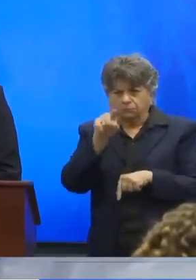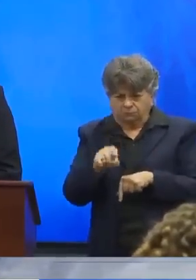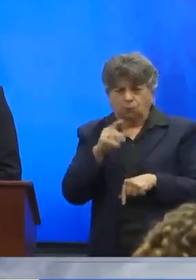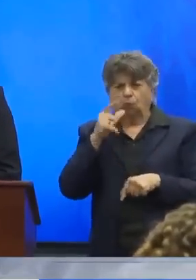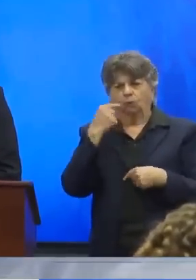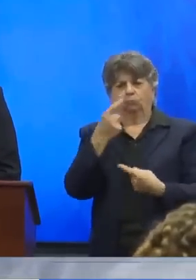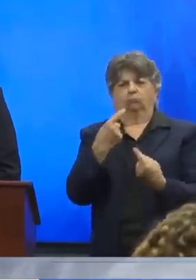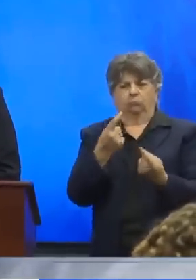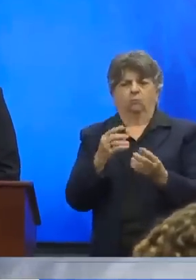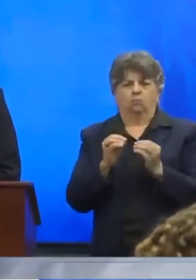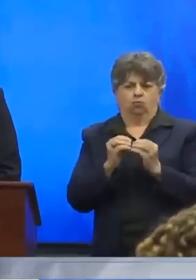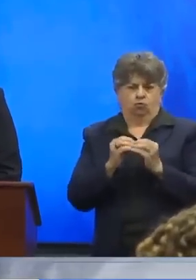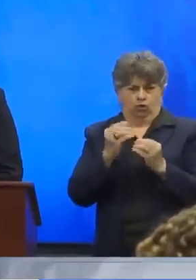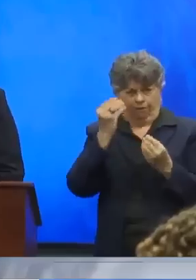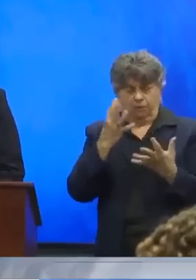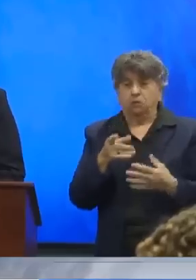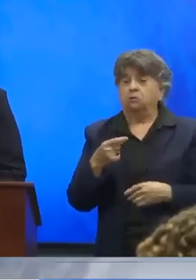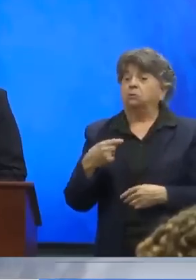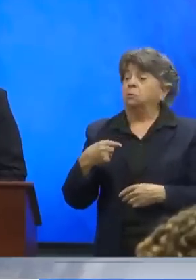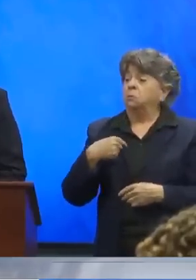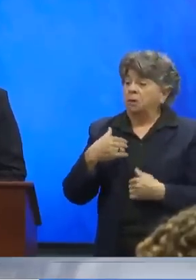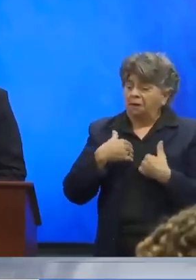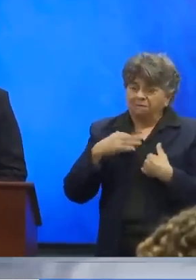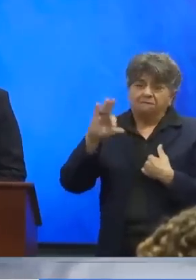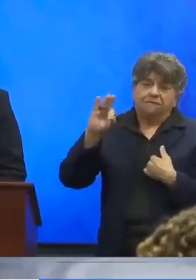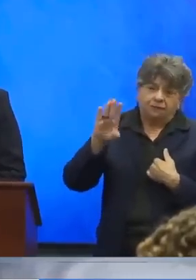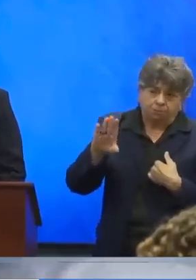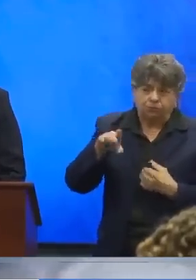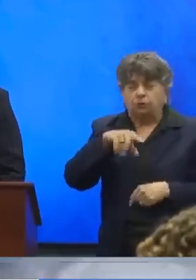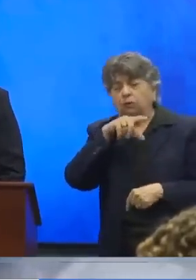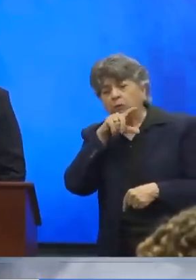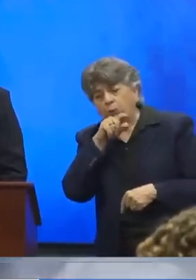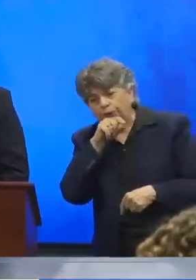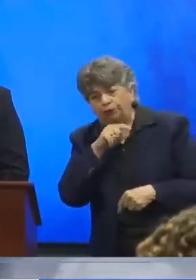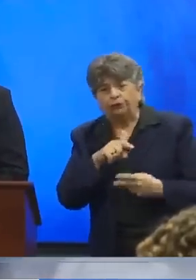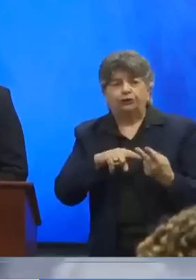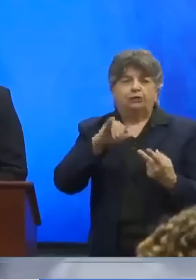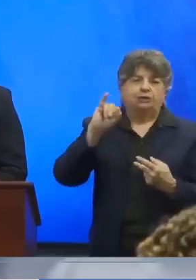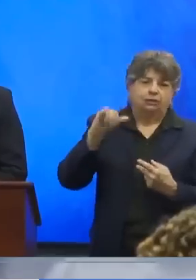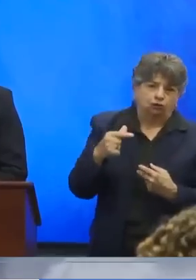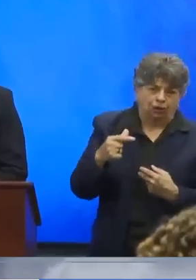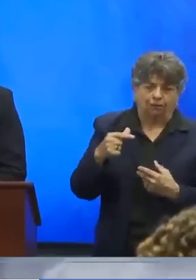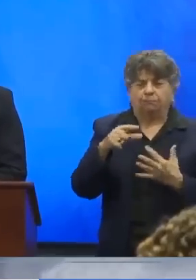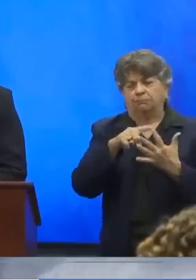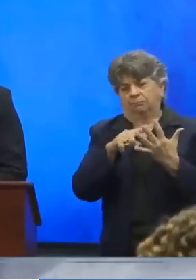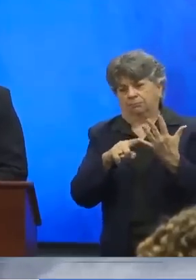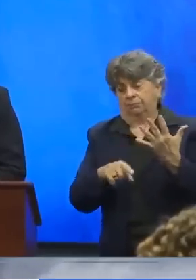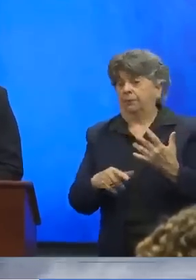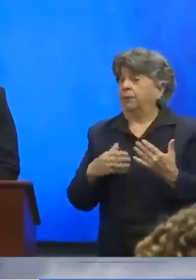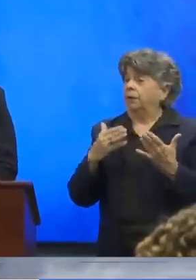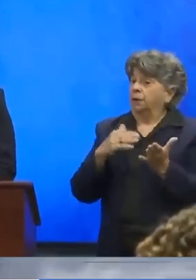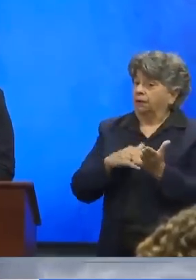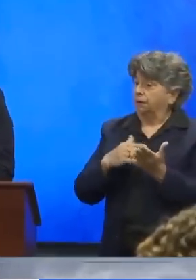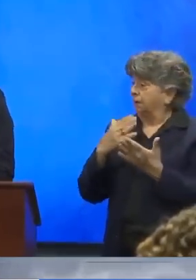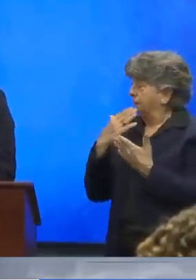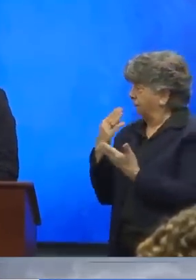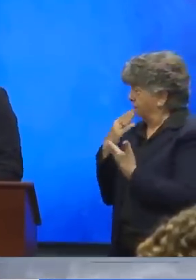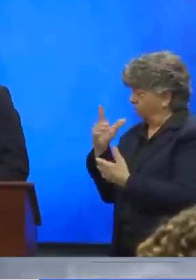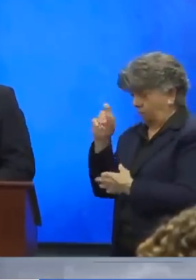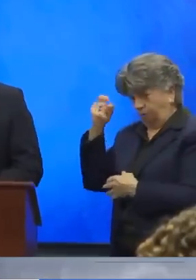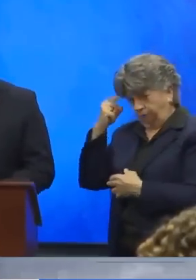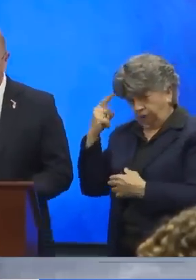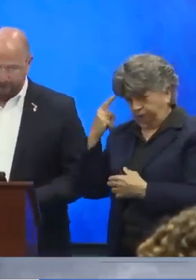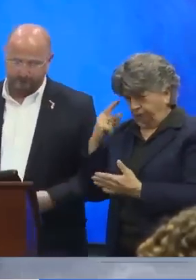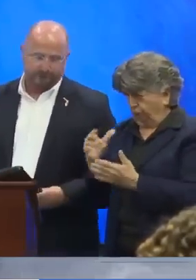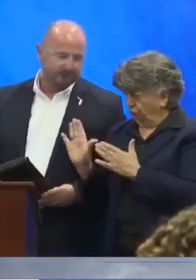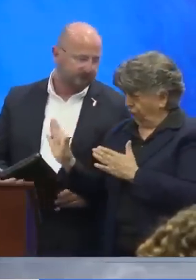Instagram at FLSERT at Florida CERT. Again, Governor, thank you for your leadership. I appreciate your help and everything that you've done for